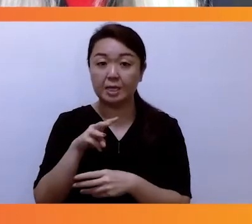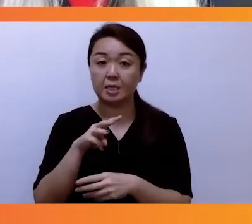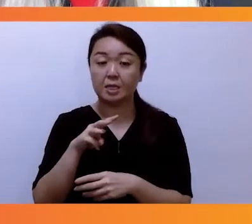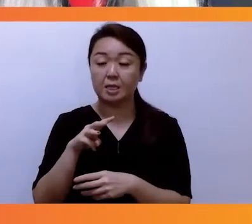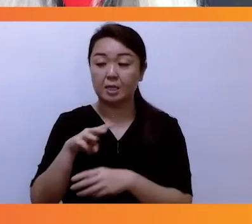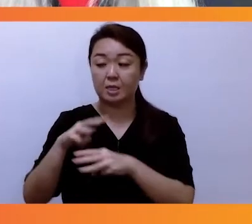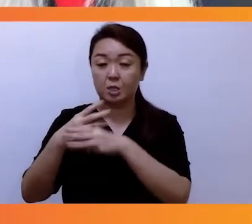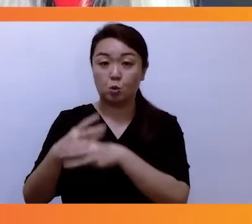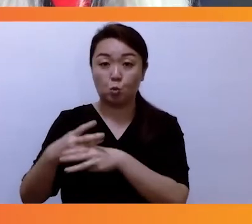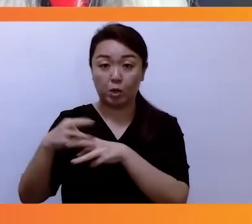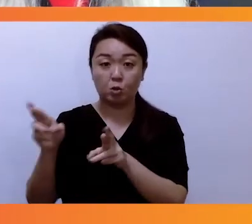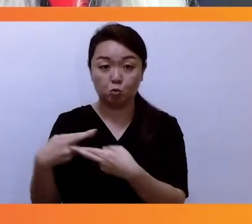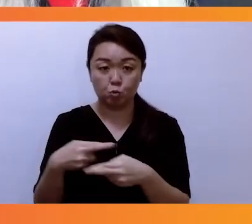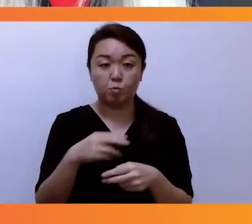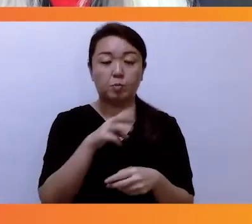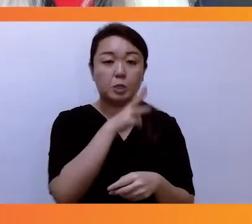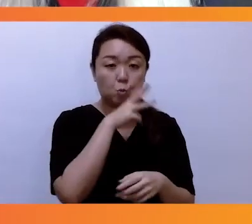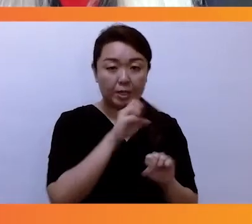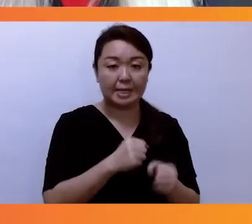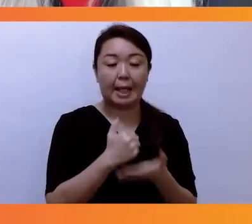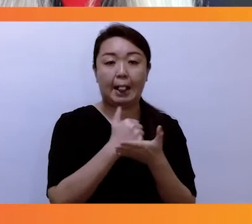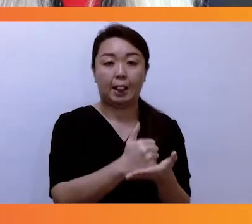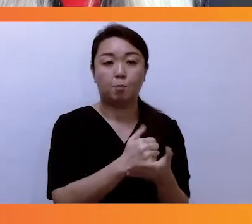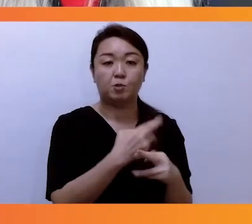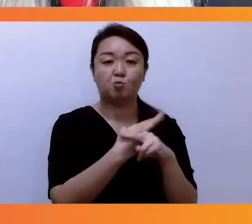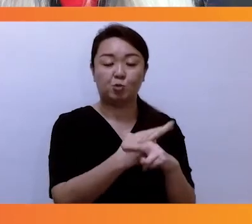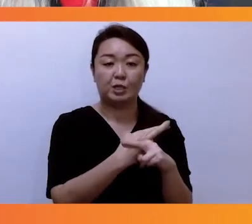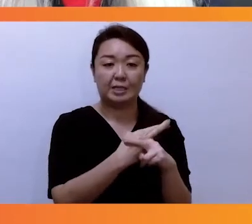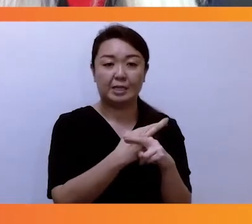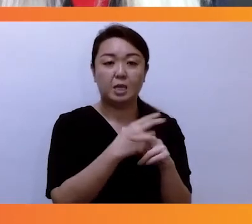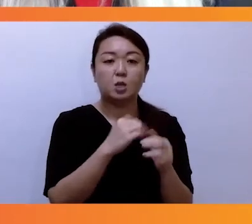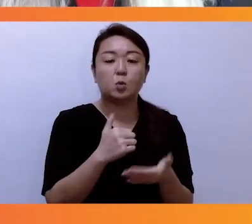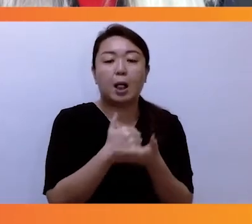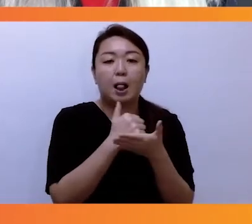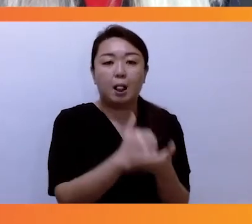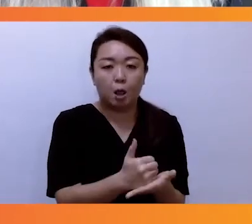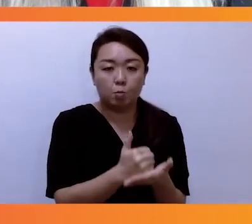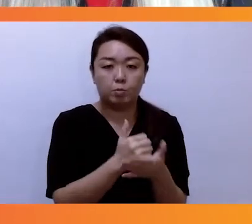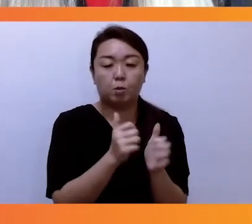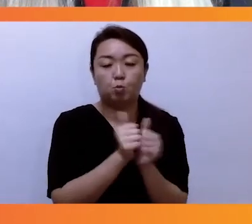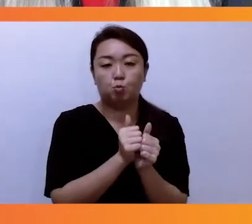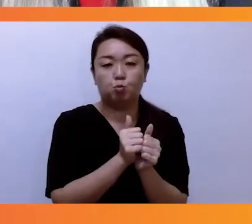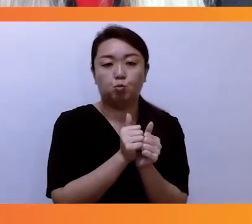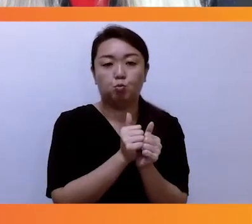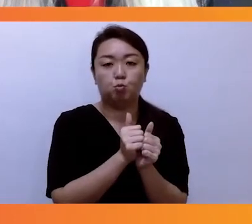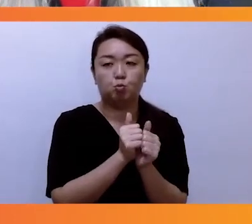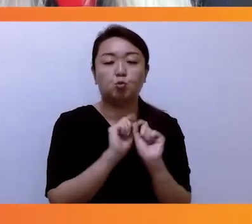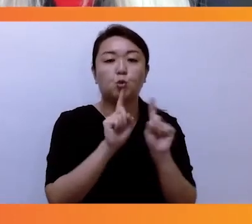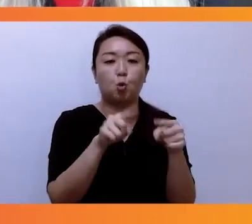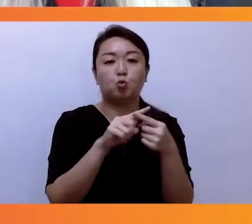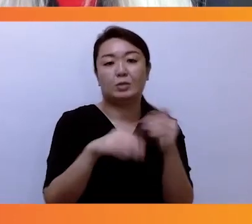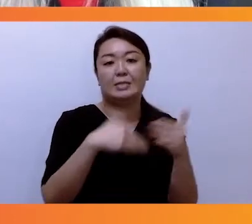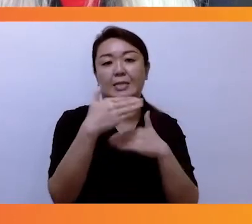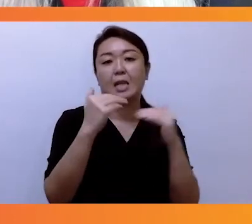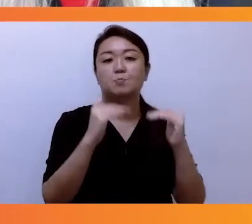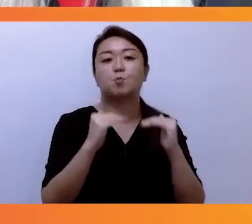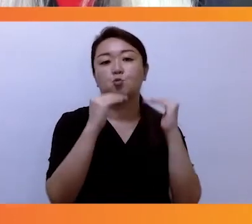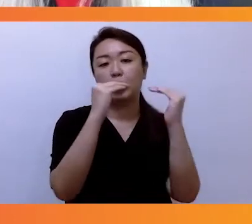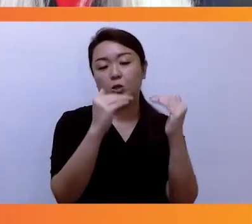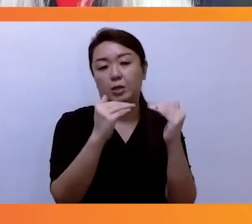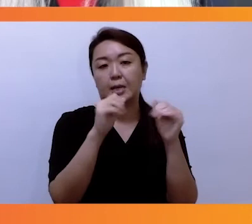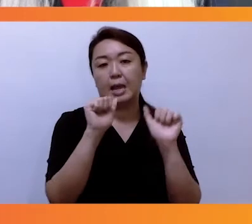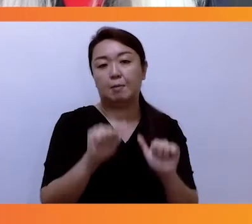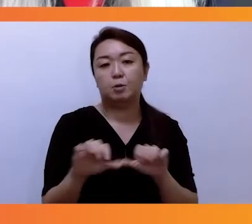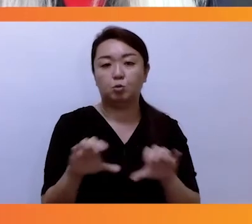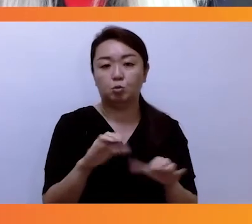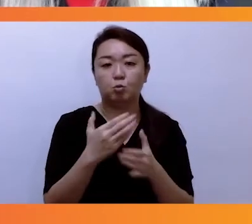room, the water can serve as a resistive measure to help them ease into the next level of progression of